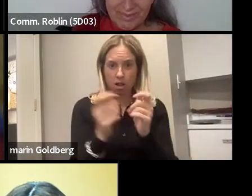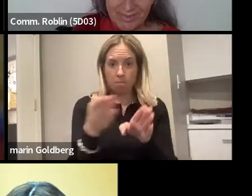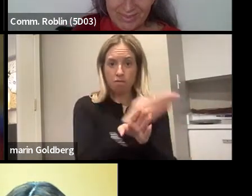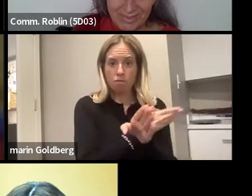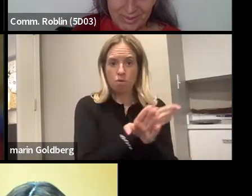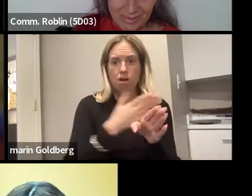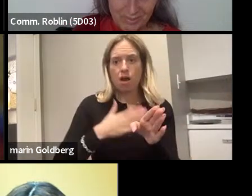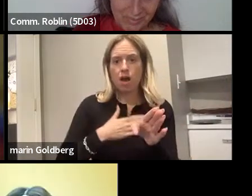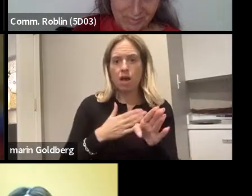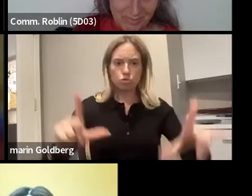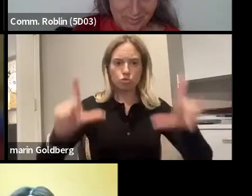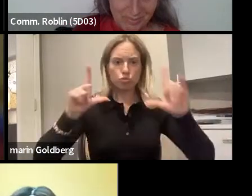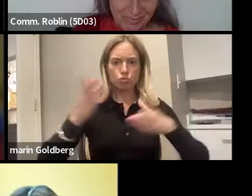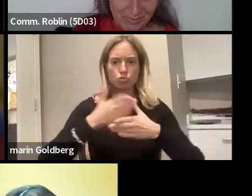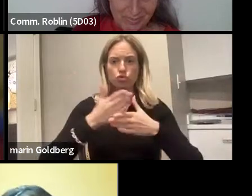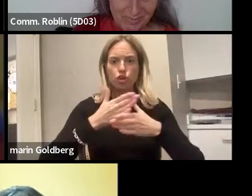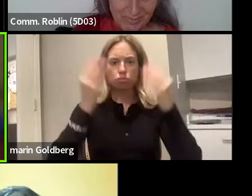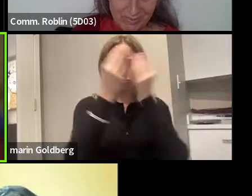public?